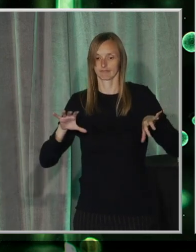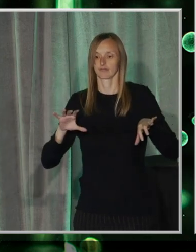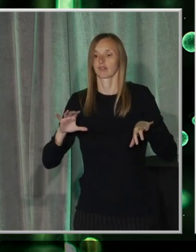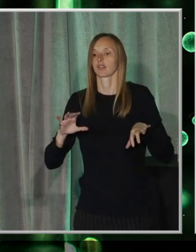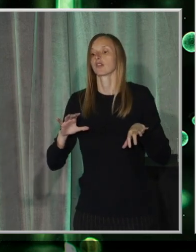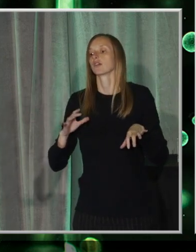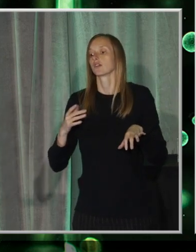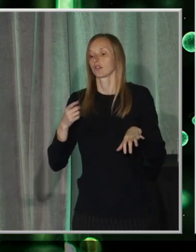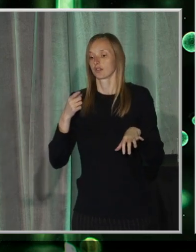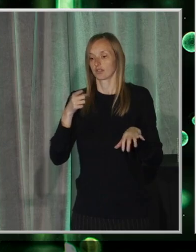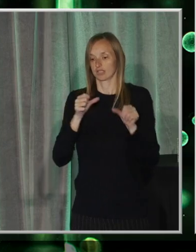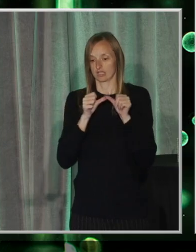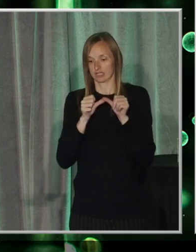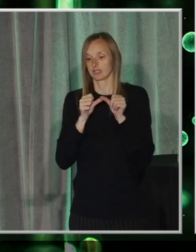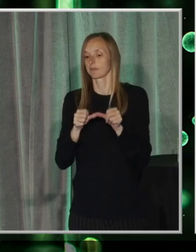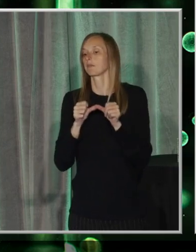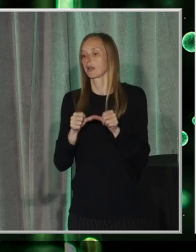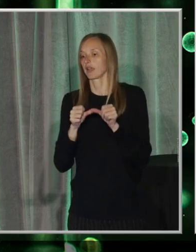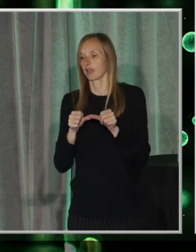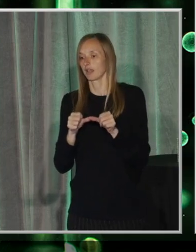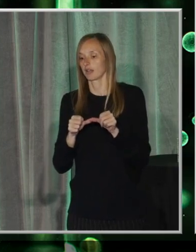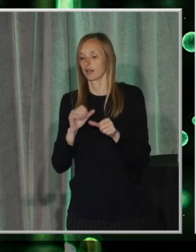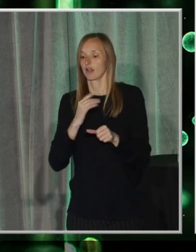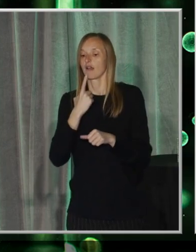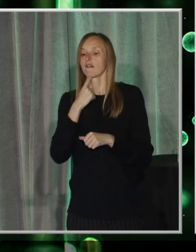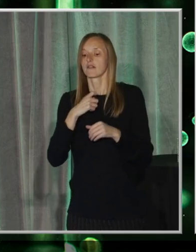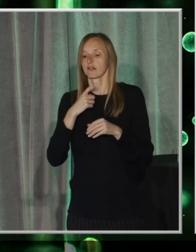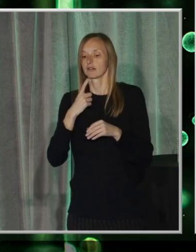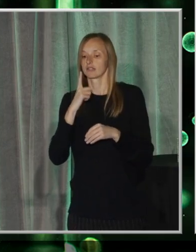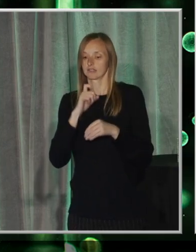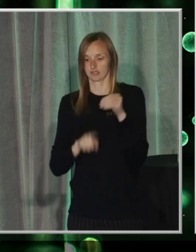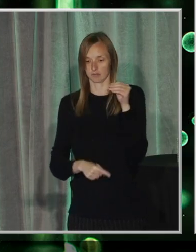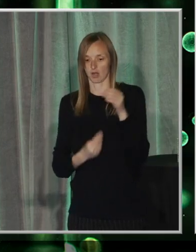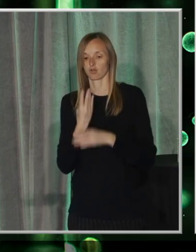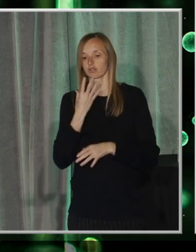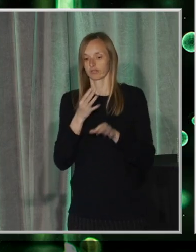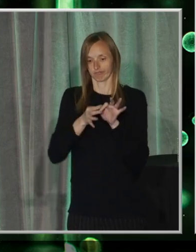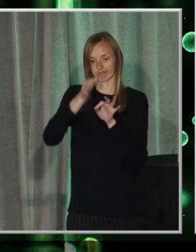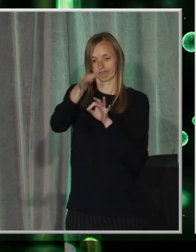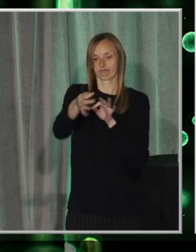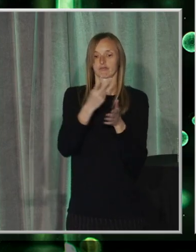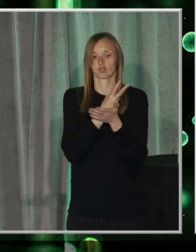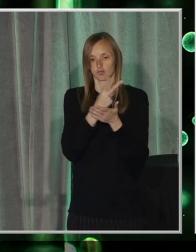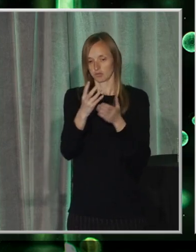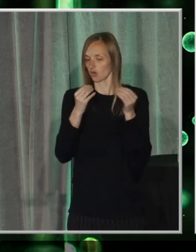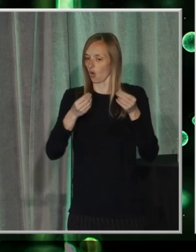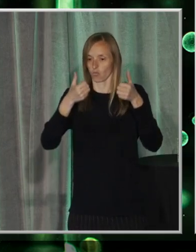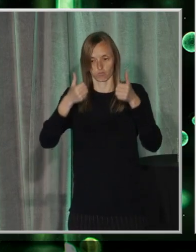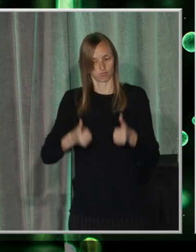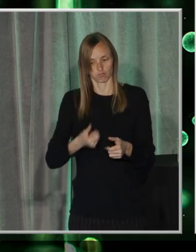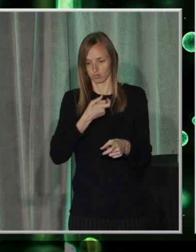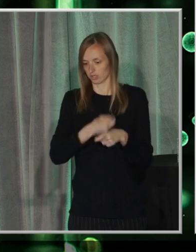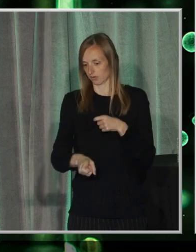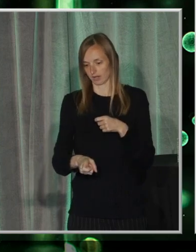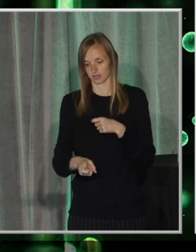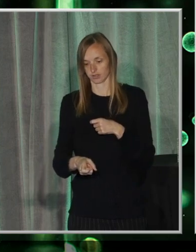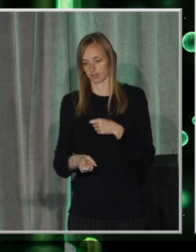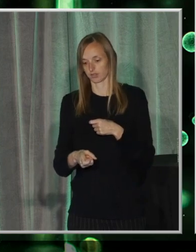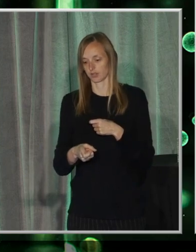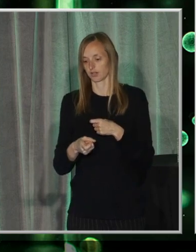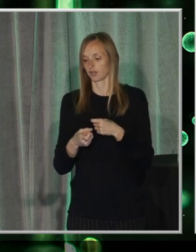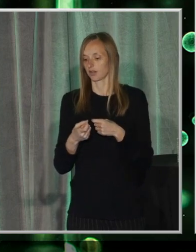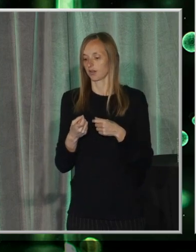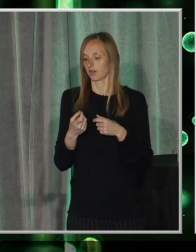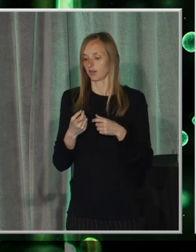so that it can maintain our tomatoes up to 2 weeks without being deteriorated. And after 3 years,